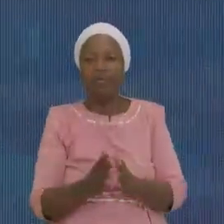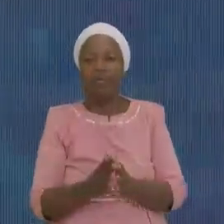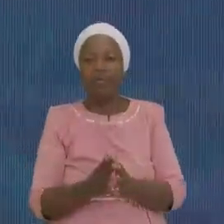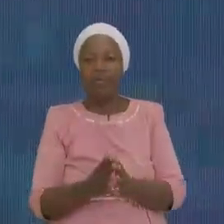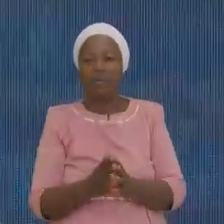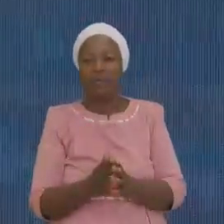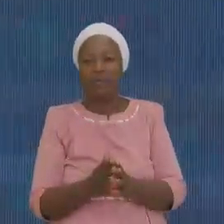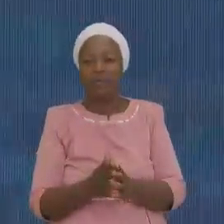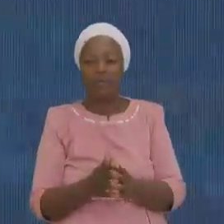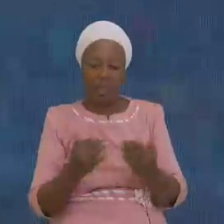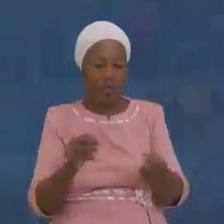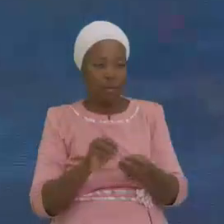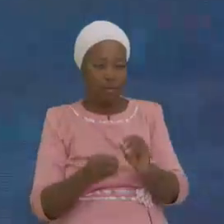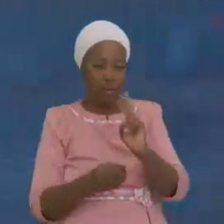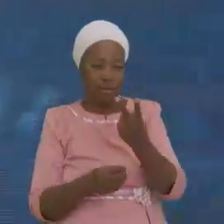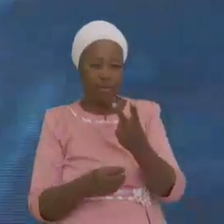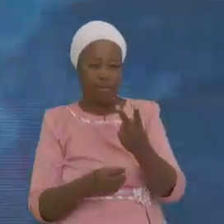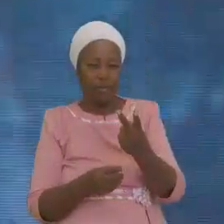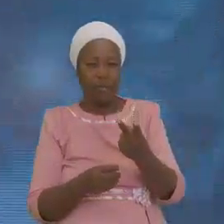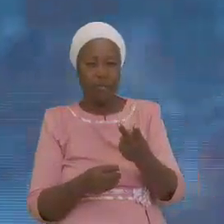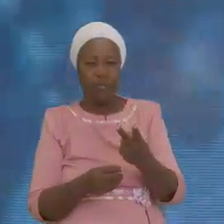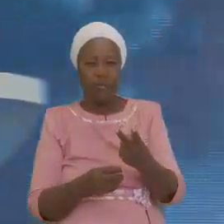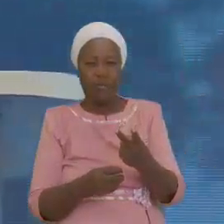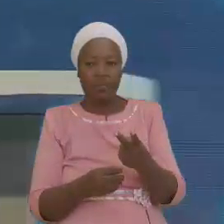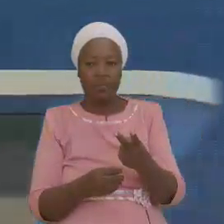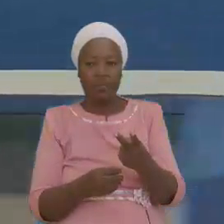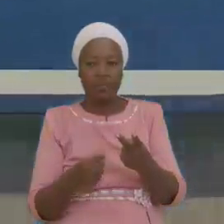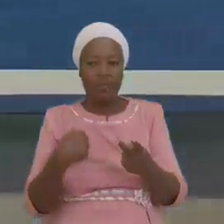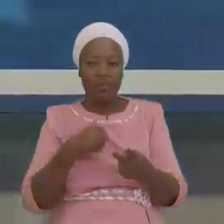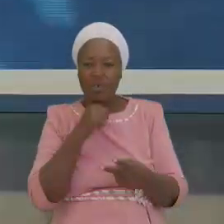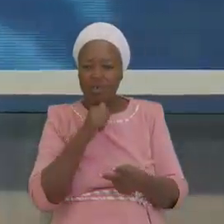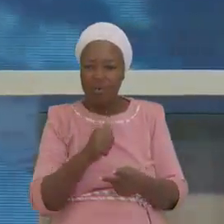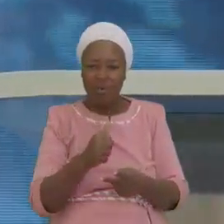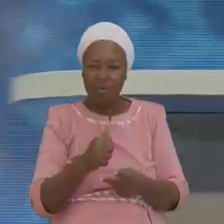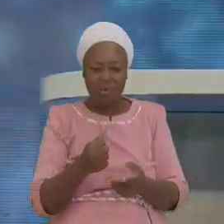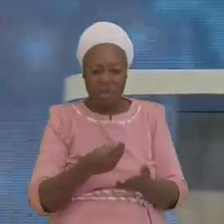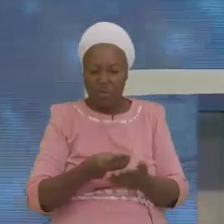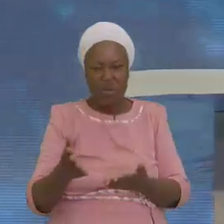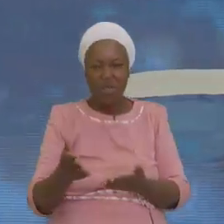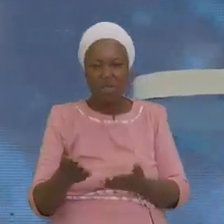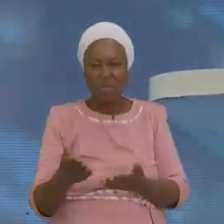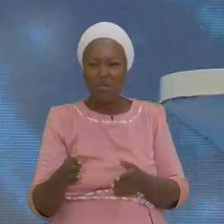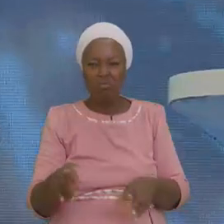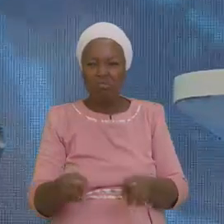Let me come to number two. We're not going to spend time on number two.